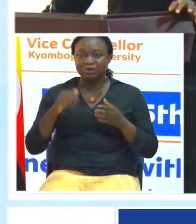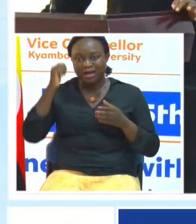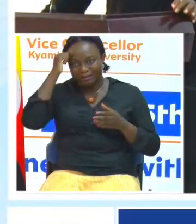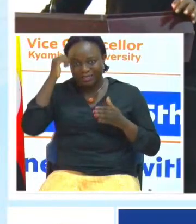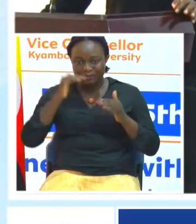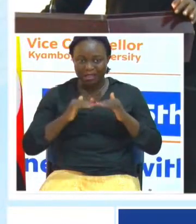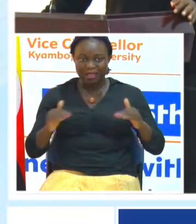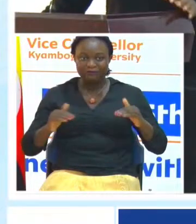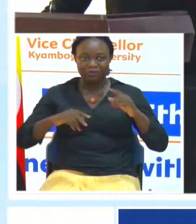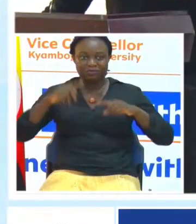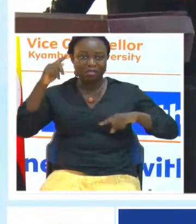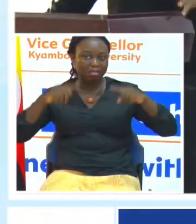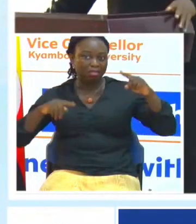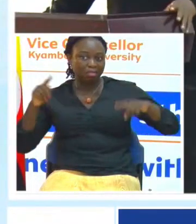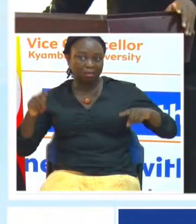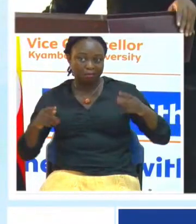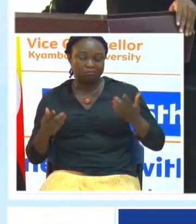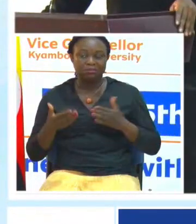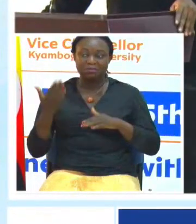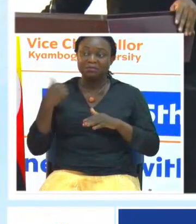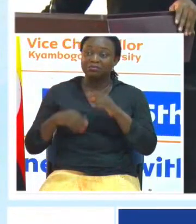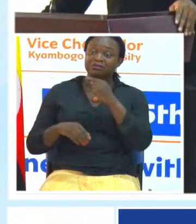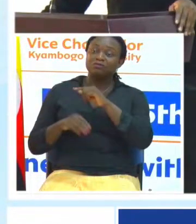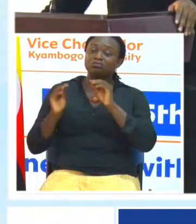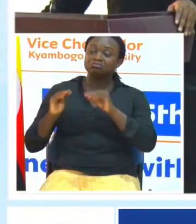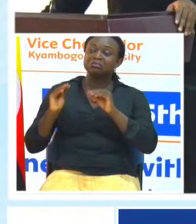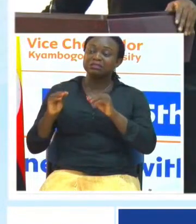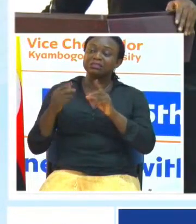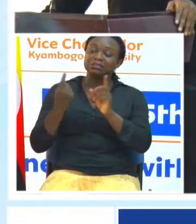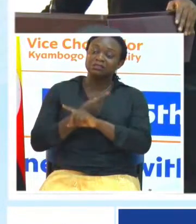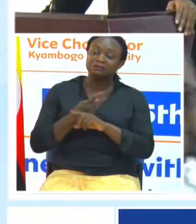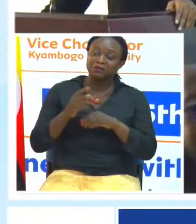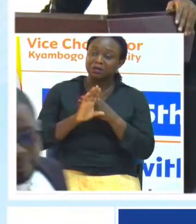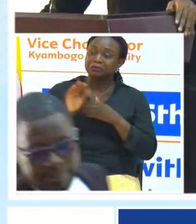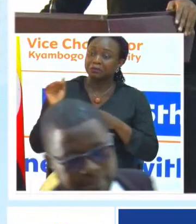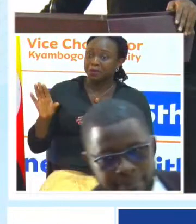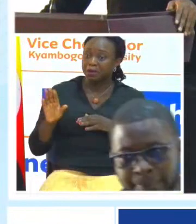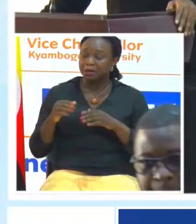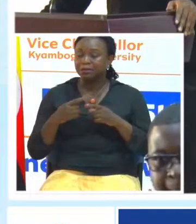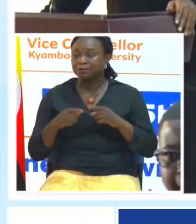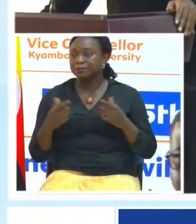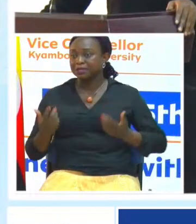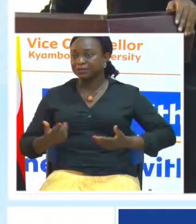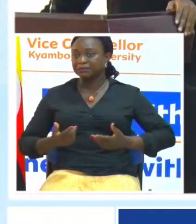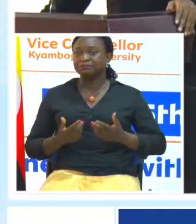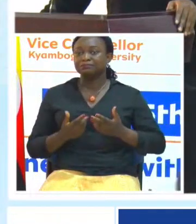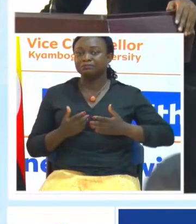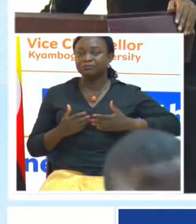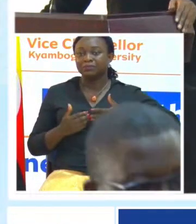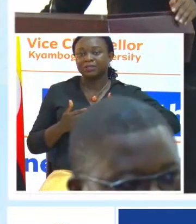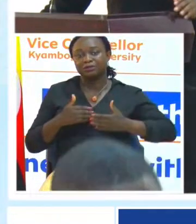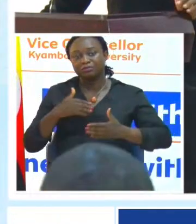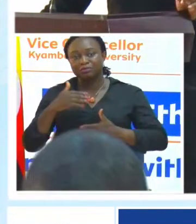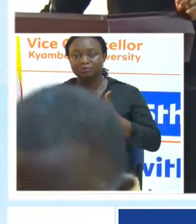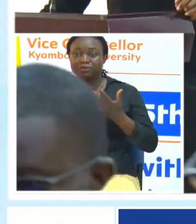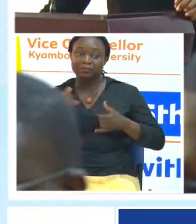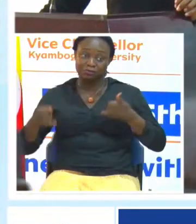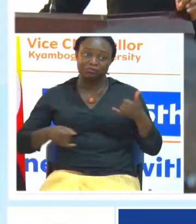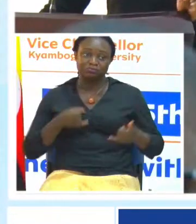way were taught maybe differently, but for sure, in generally, we have